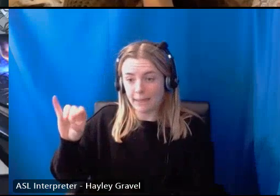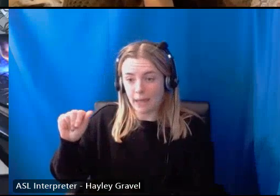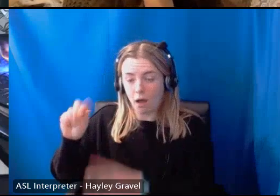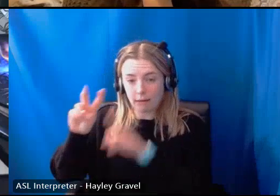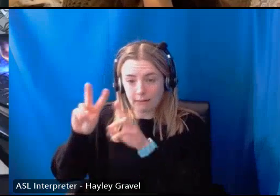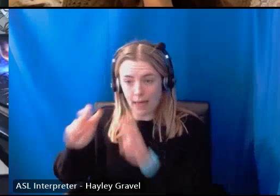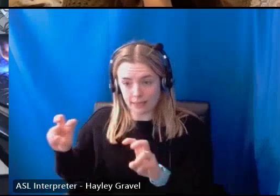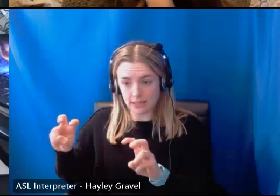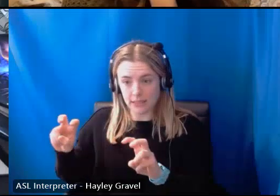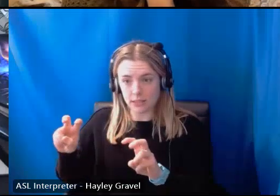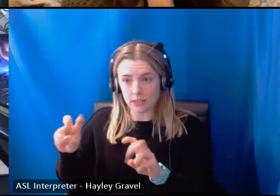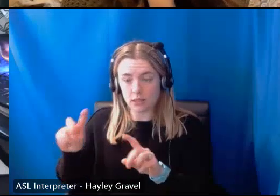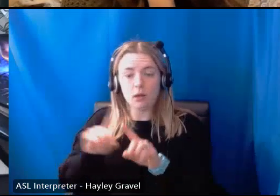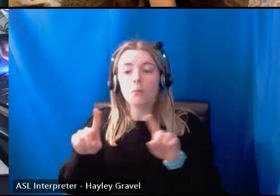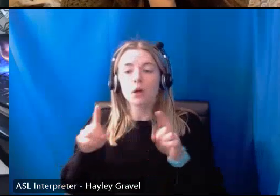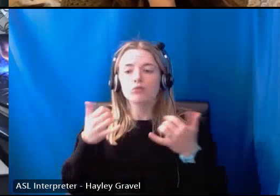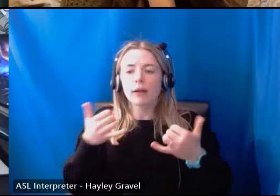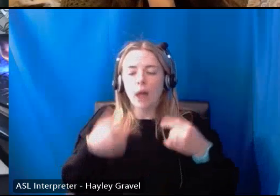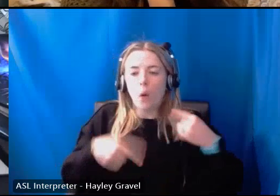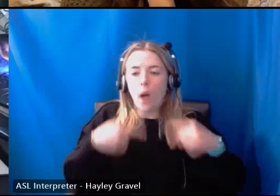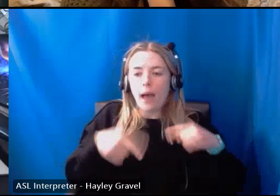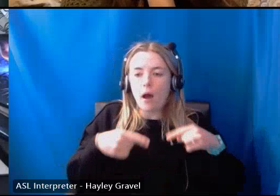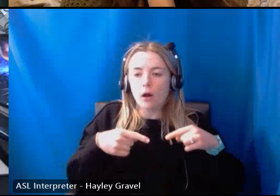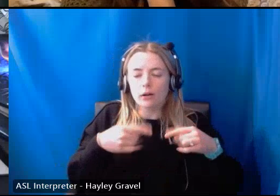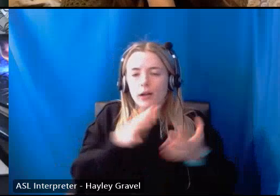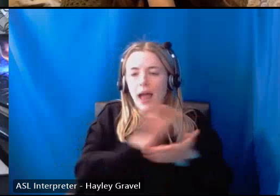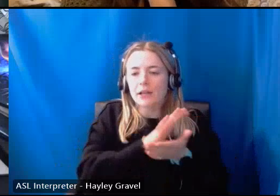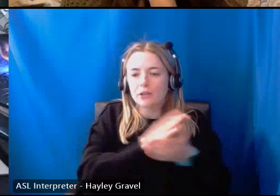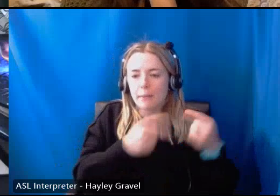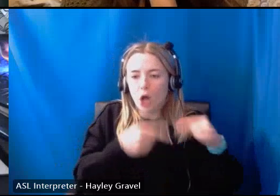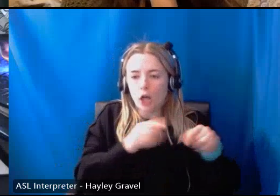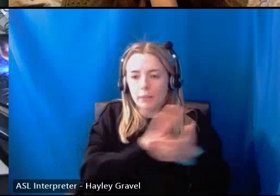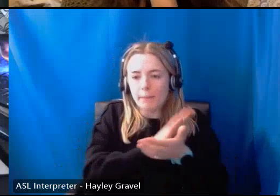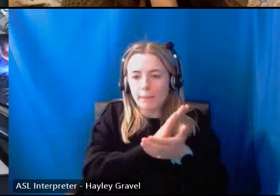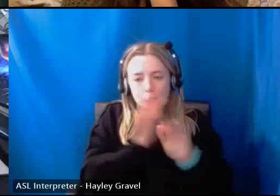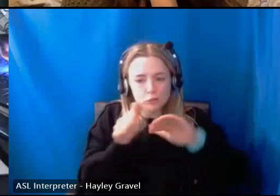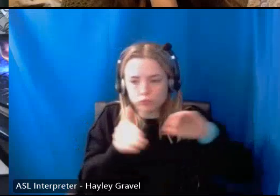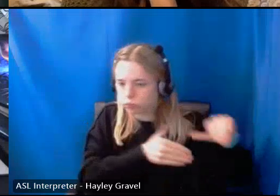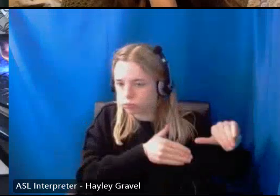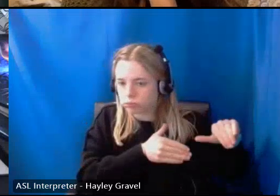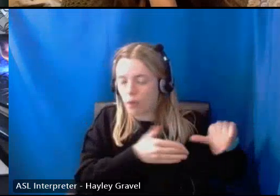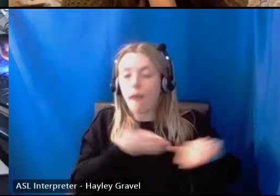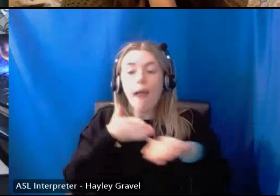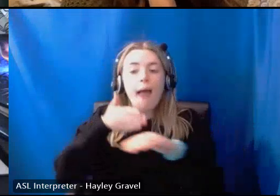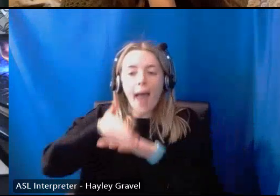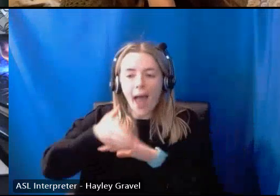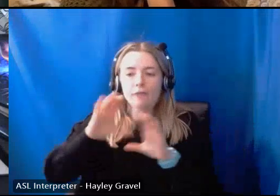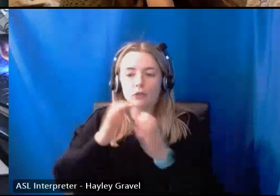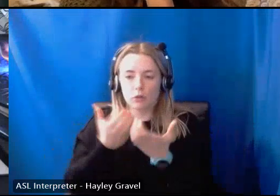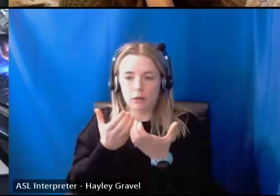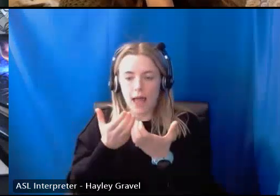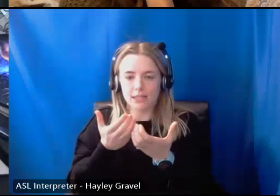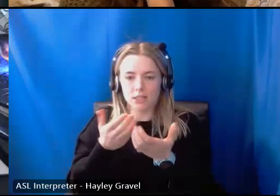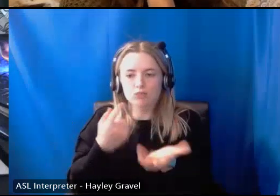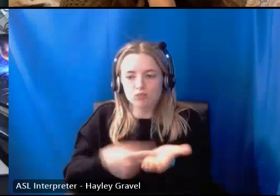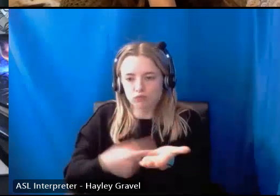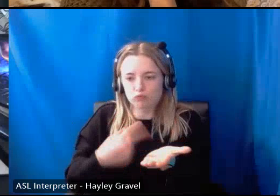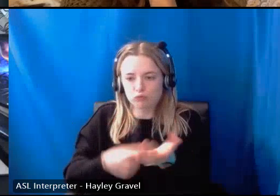any academic argument questions right now. This is during class. I will have those conversations with you after class.